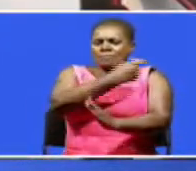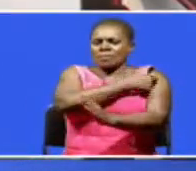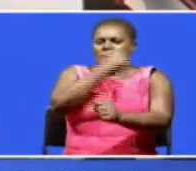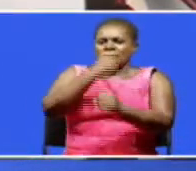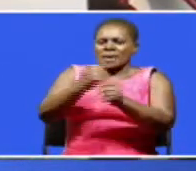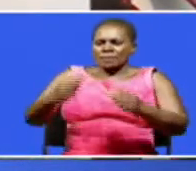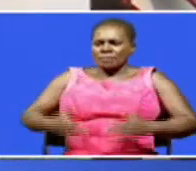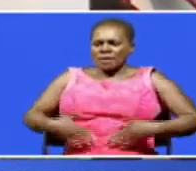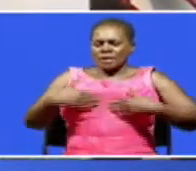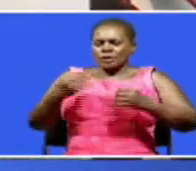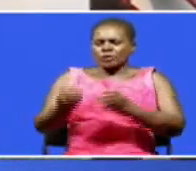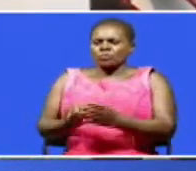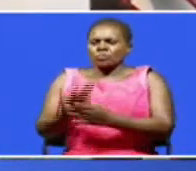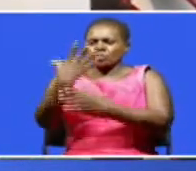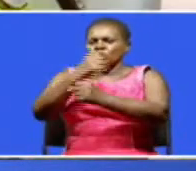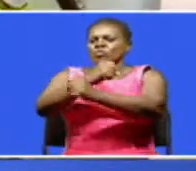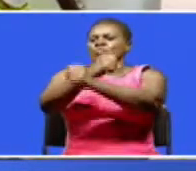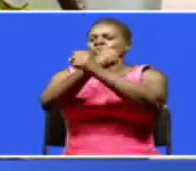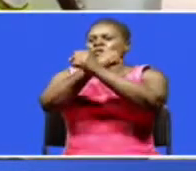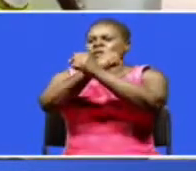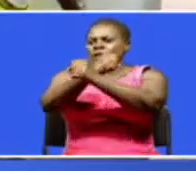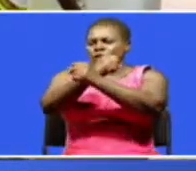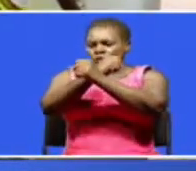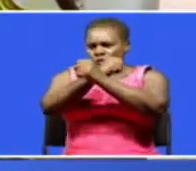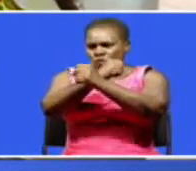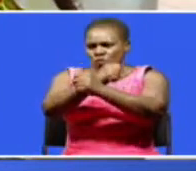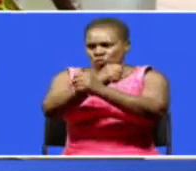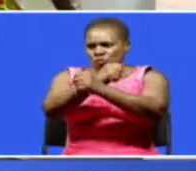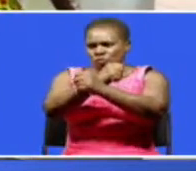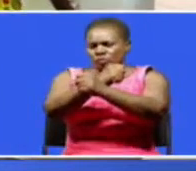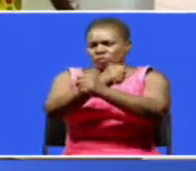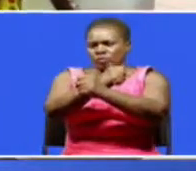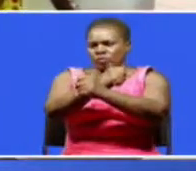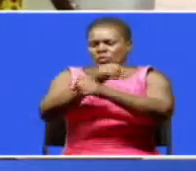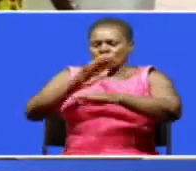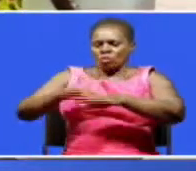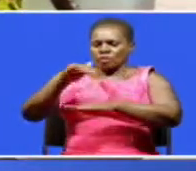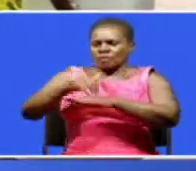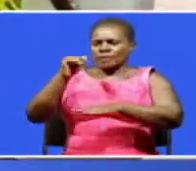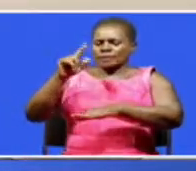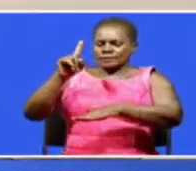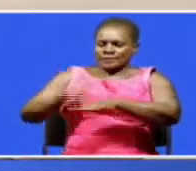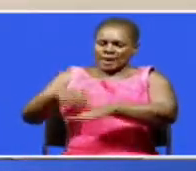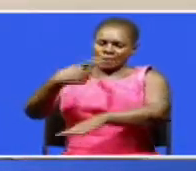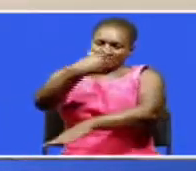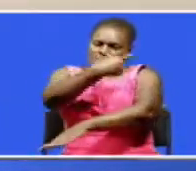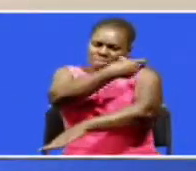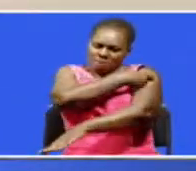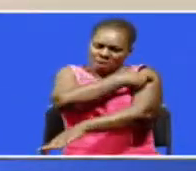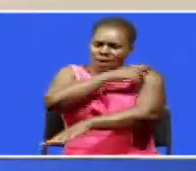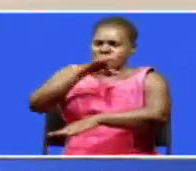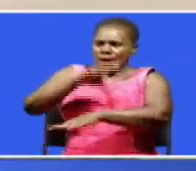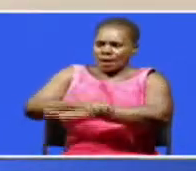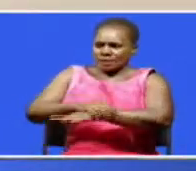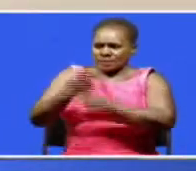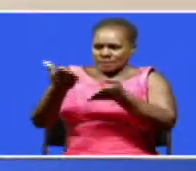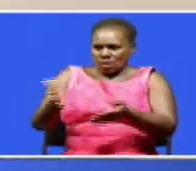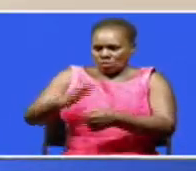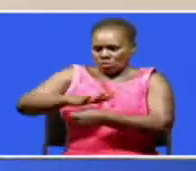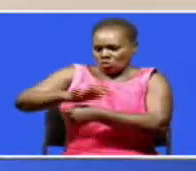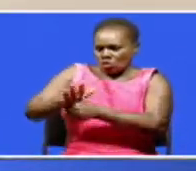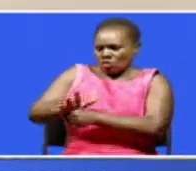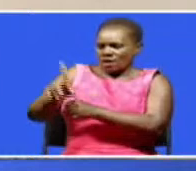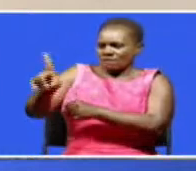body to produce what is known as antibodies in response to infection. When you get vaccinated with the current